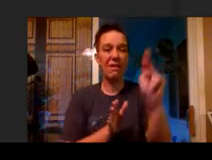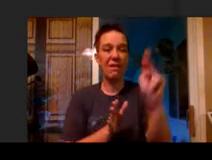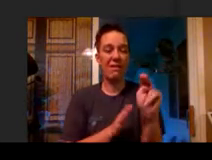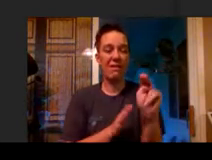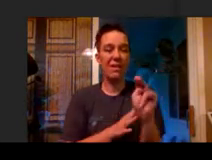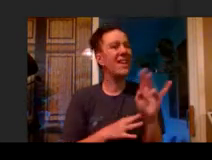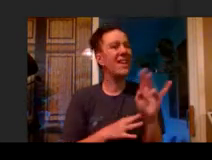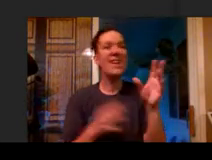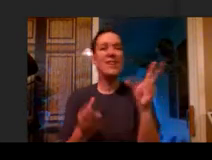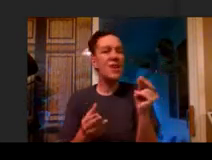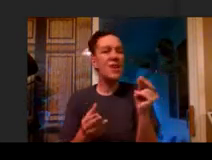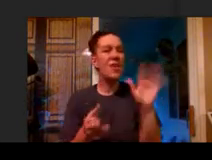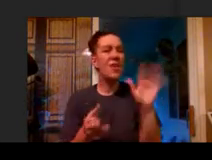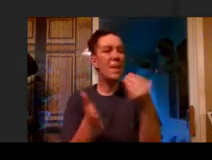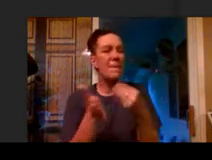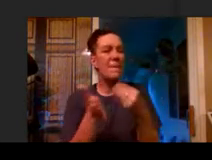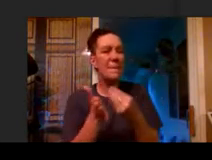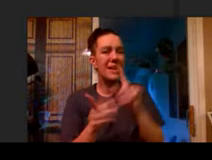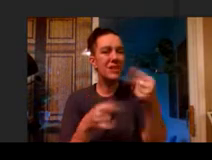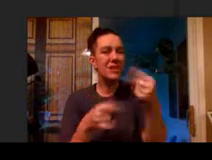to Josh.